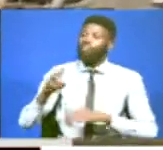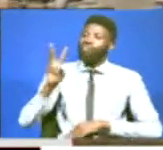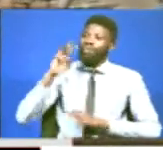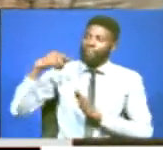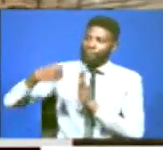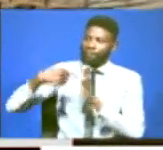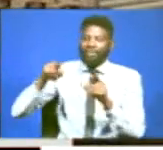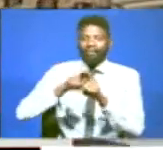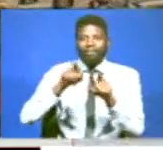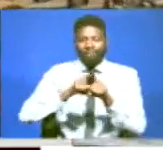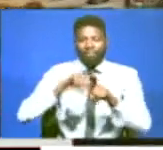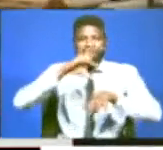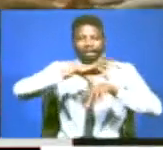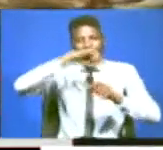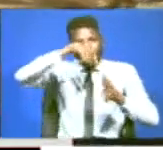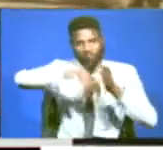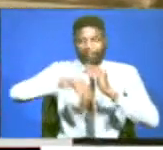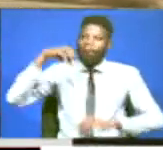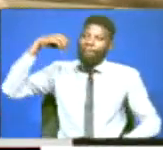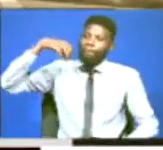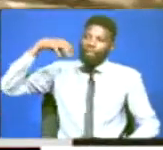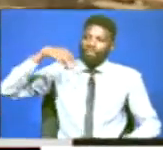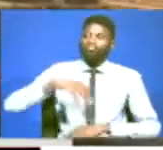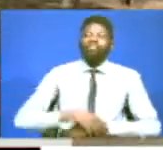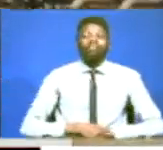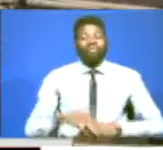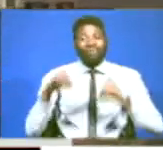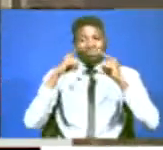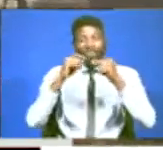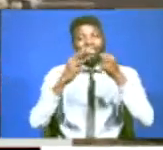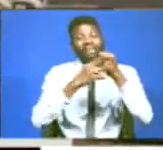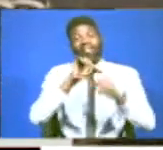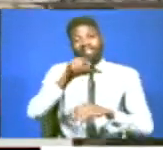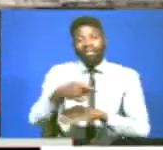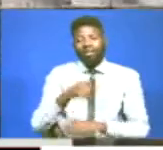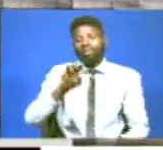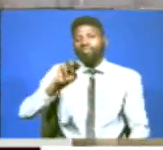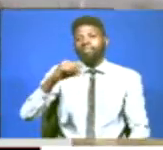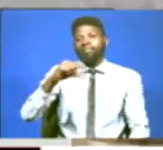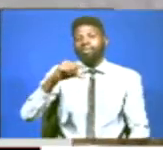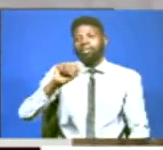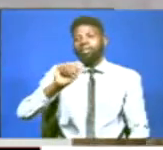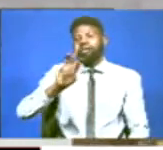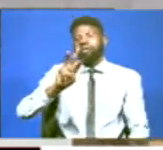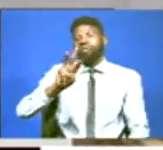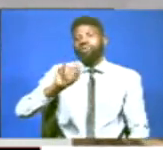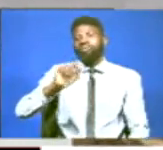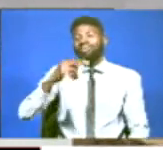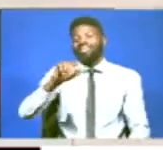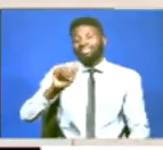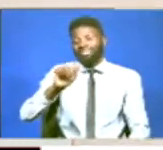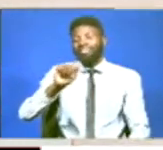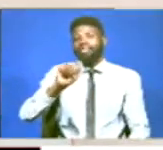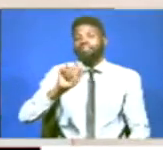increases. The company says 9,000 megawatts of geothermal energy is unexploited in the country.